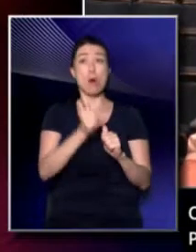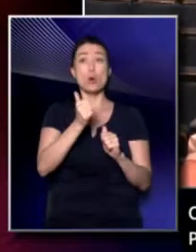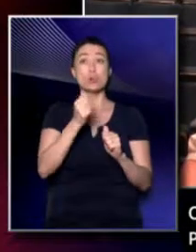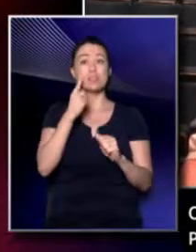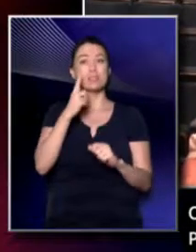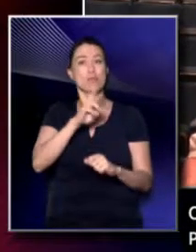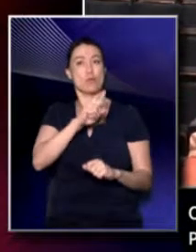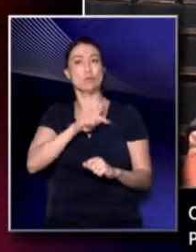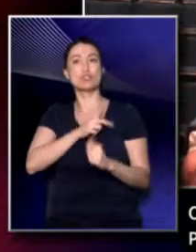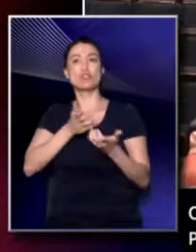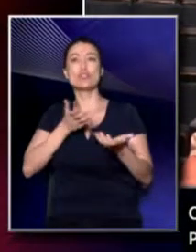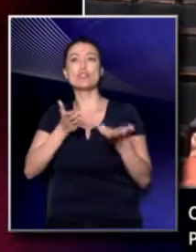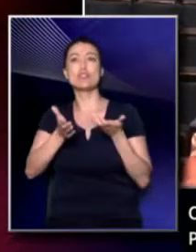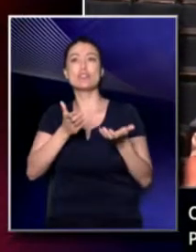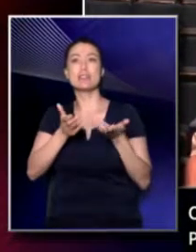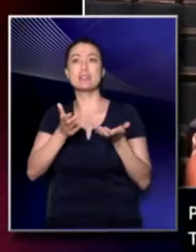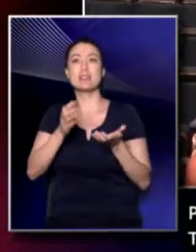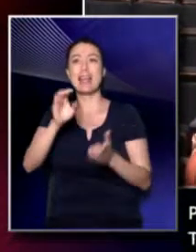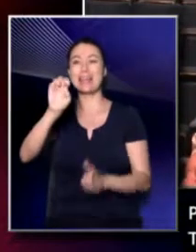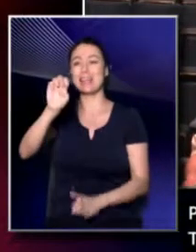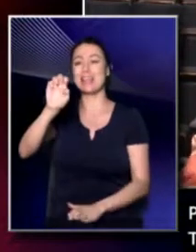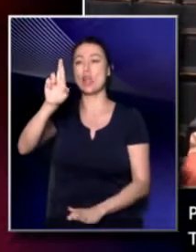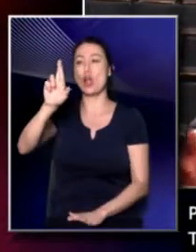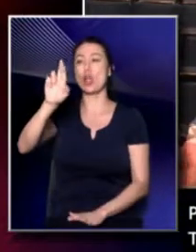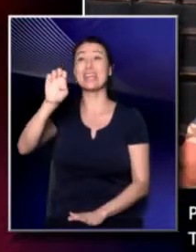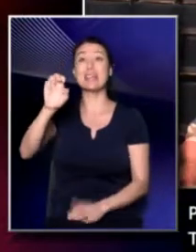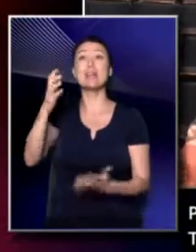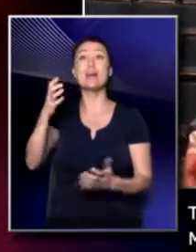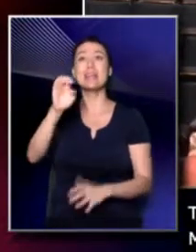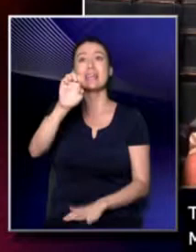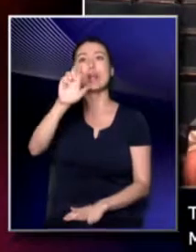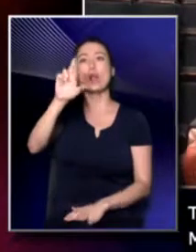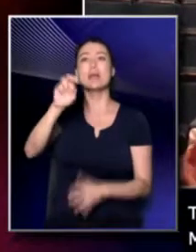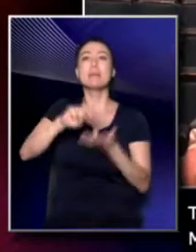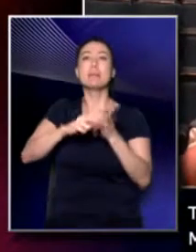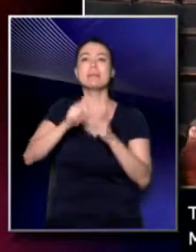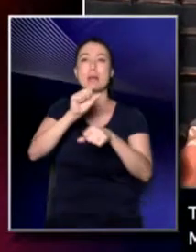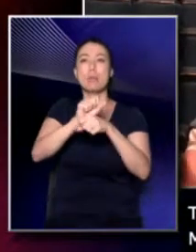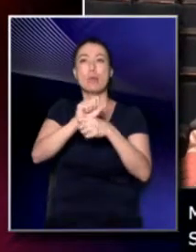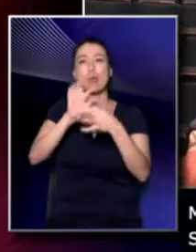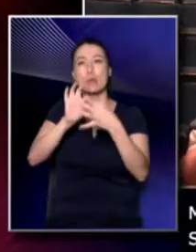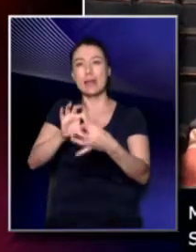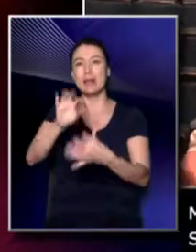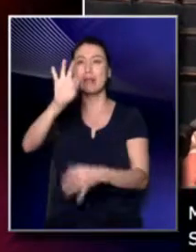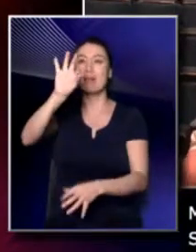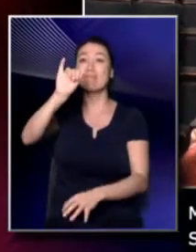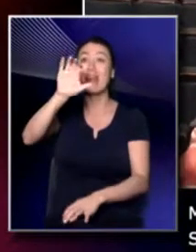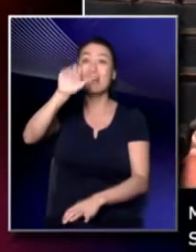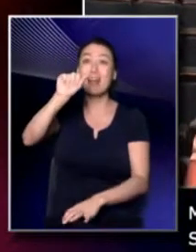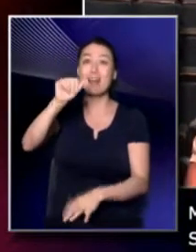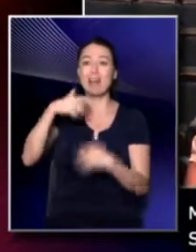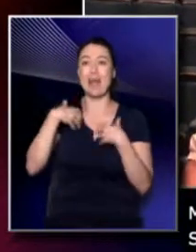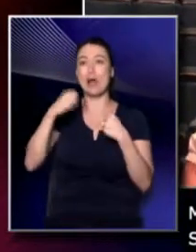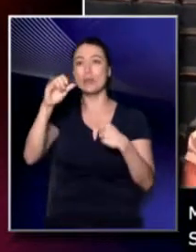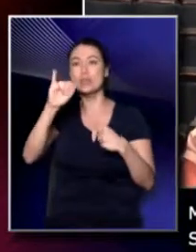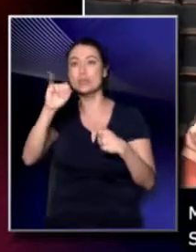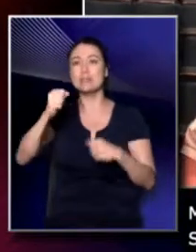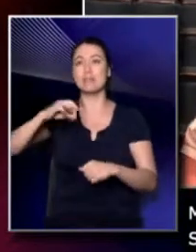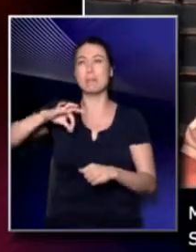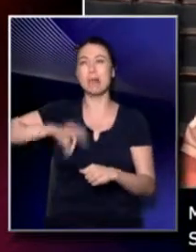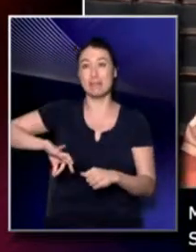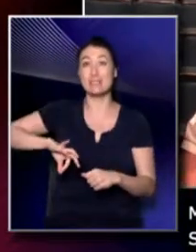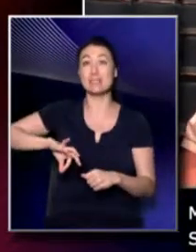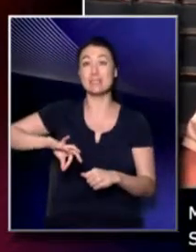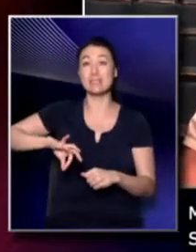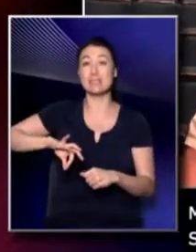personal services and ERE. ERE stands for employee-related. That's FICA, health insurance, other benefits.